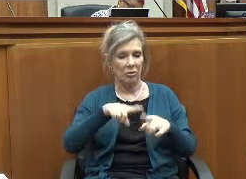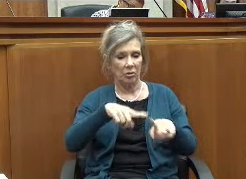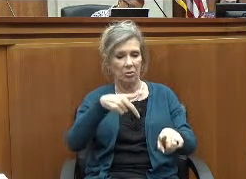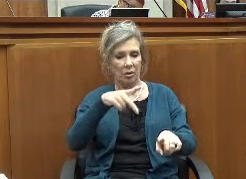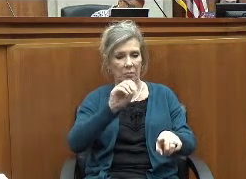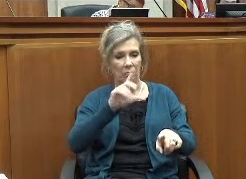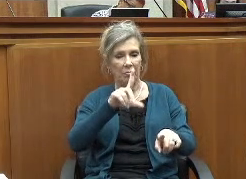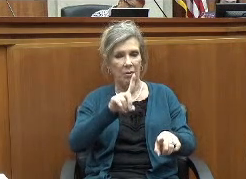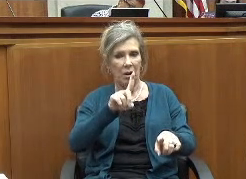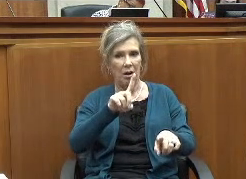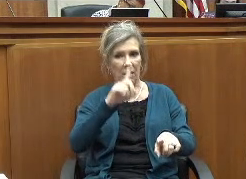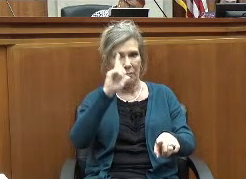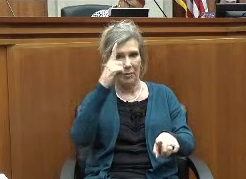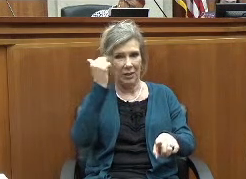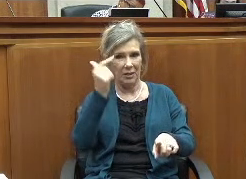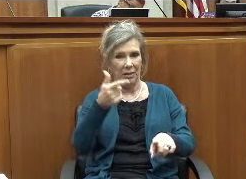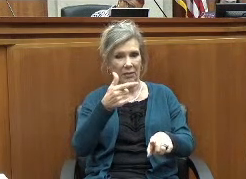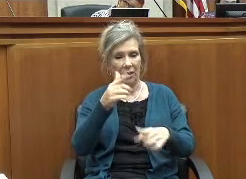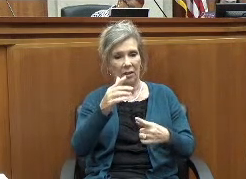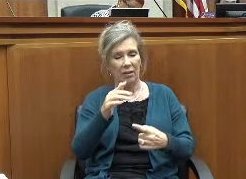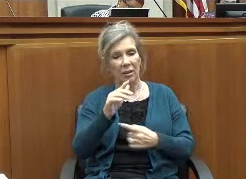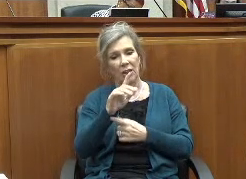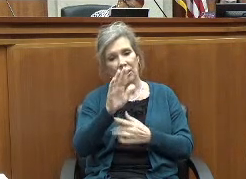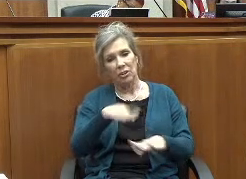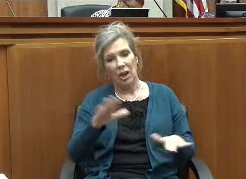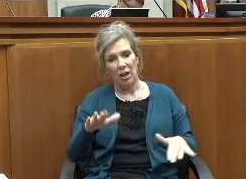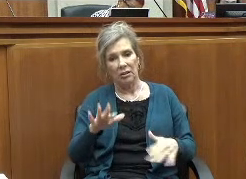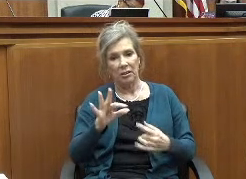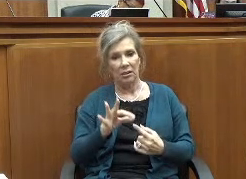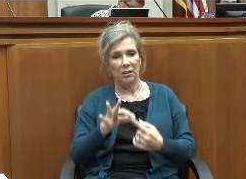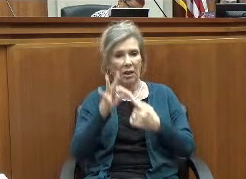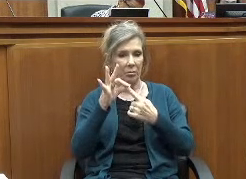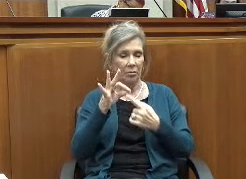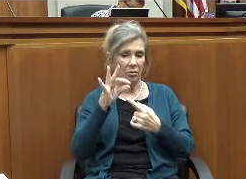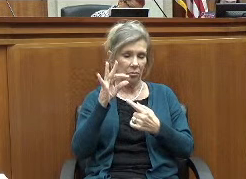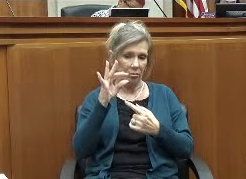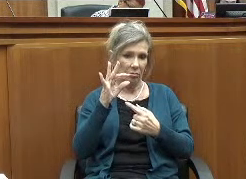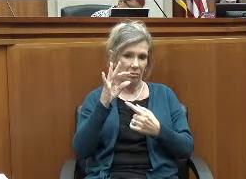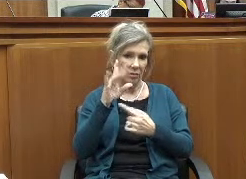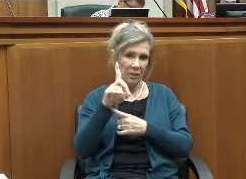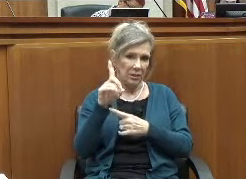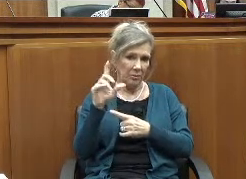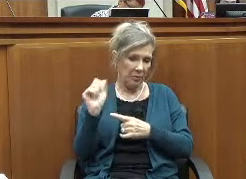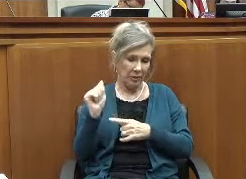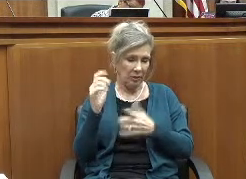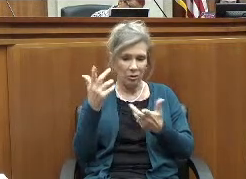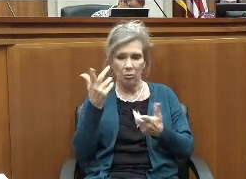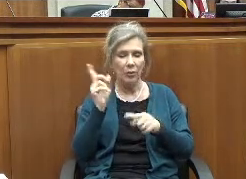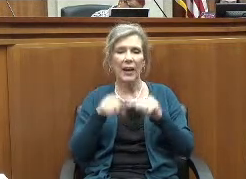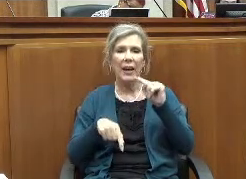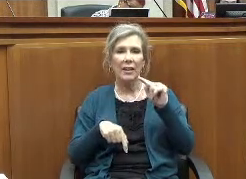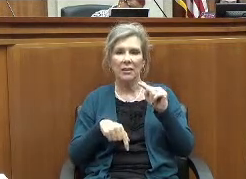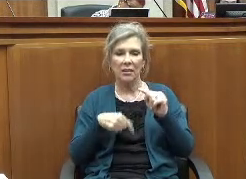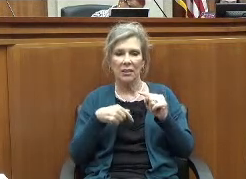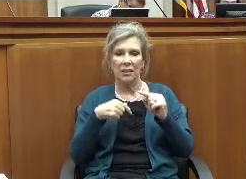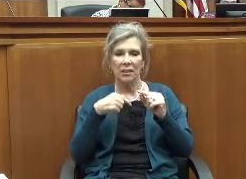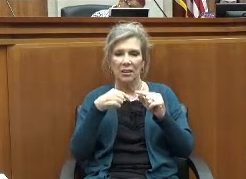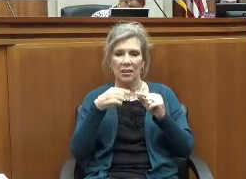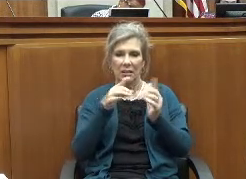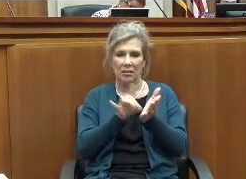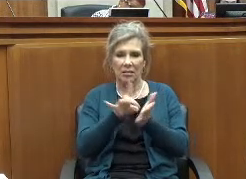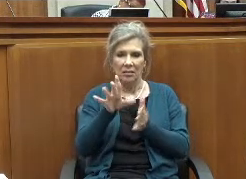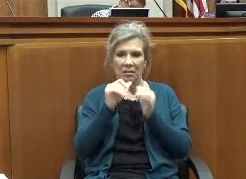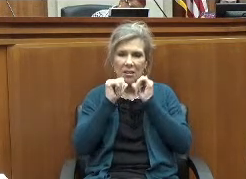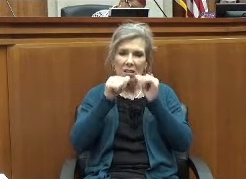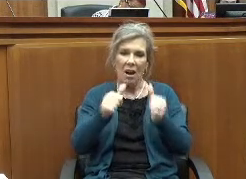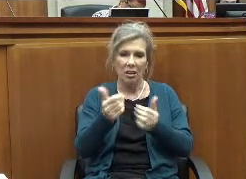child's exceptionalities, right, or their disabilities. So that's basically saying you cannot deny services at a